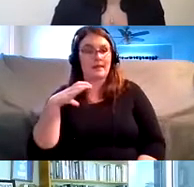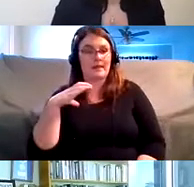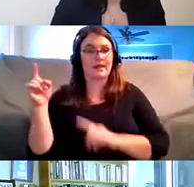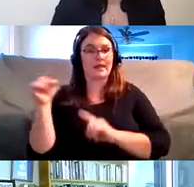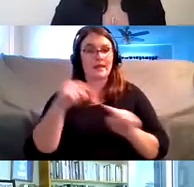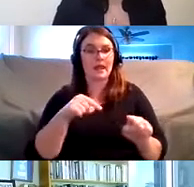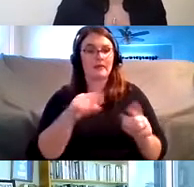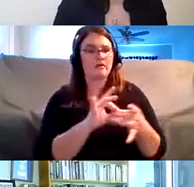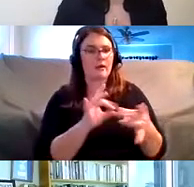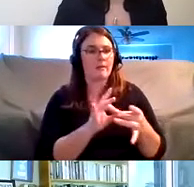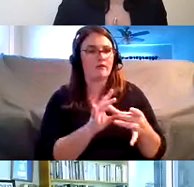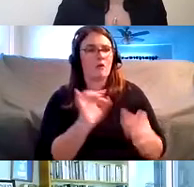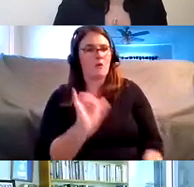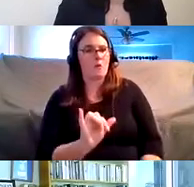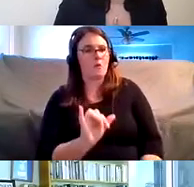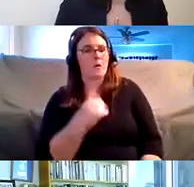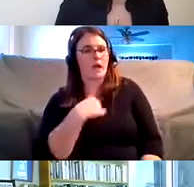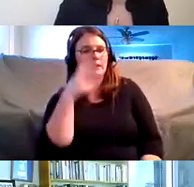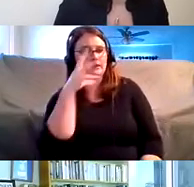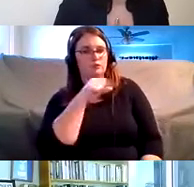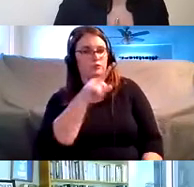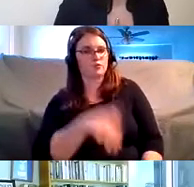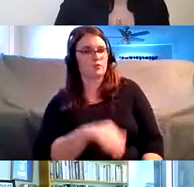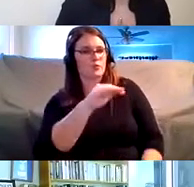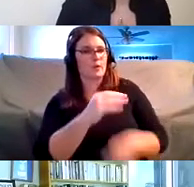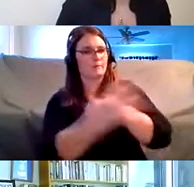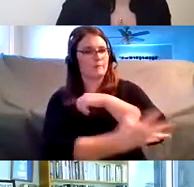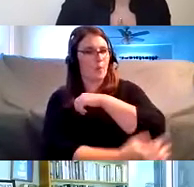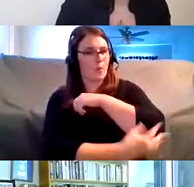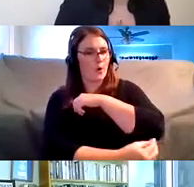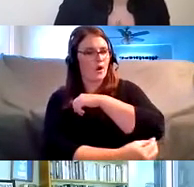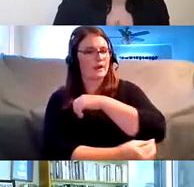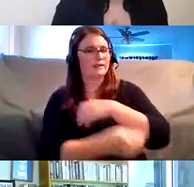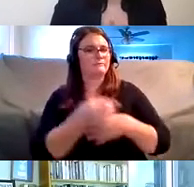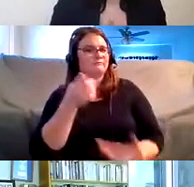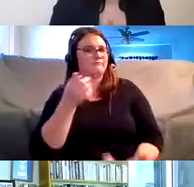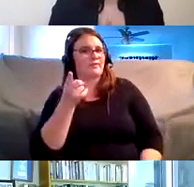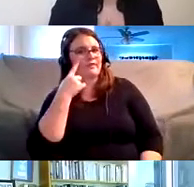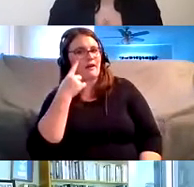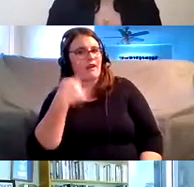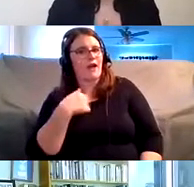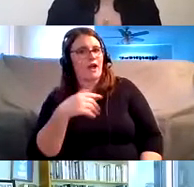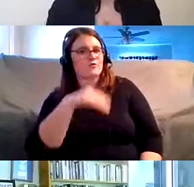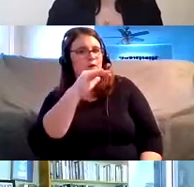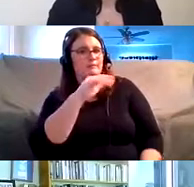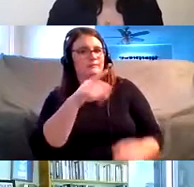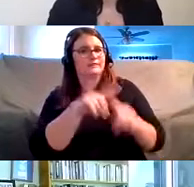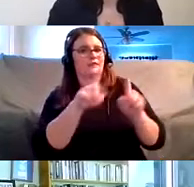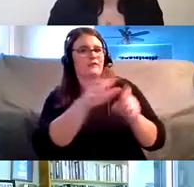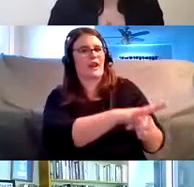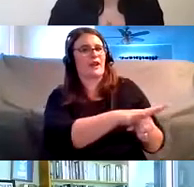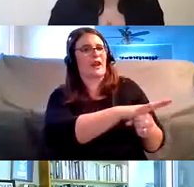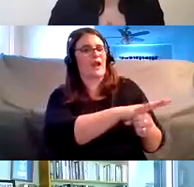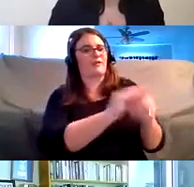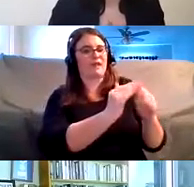of, "Oh, I just assumed that you grew up poor." And he thought that I grew up in a different area than I did. And